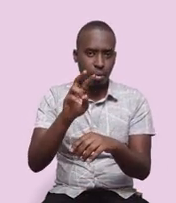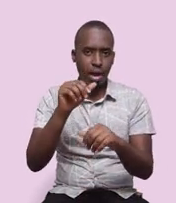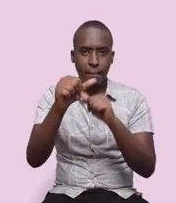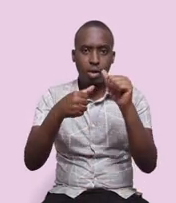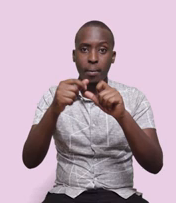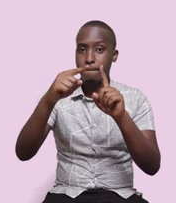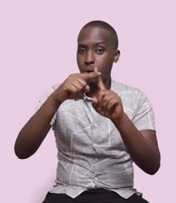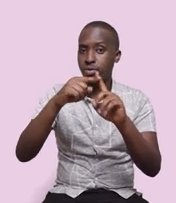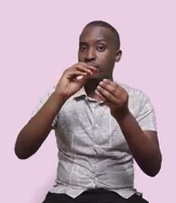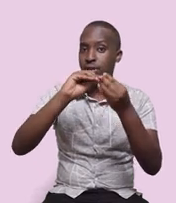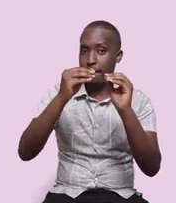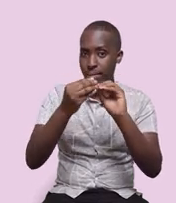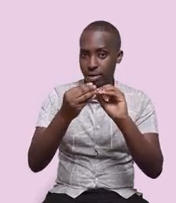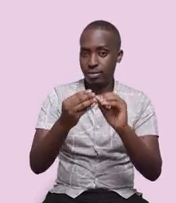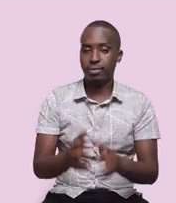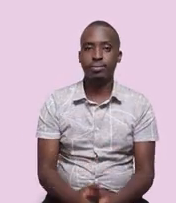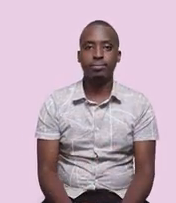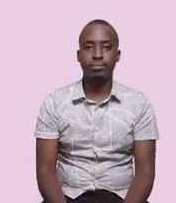positive numbers.